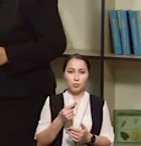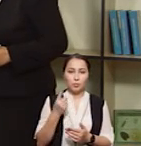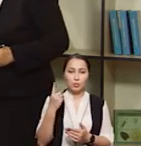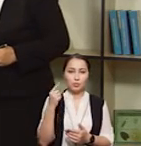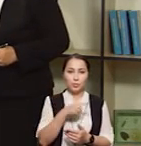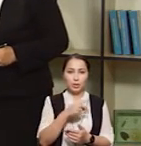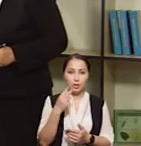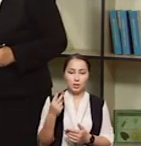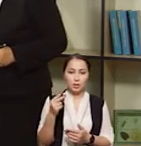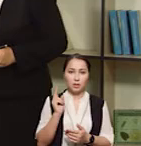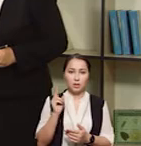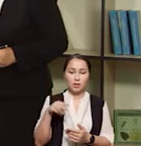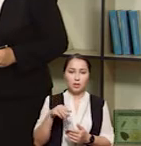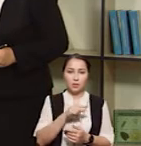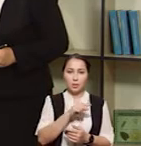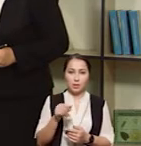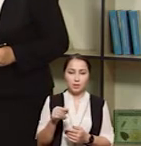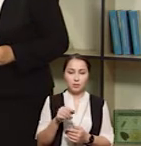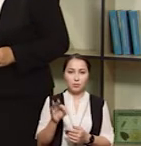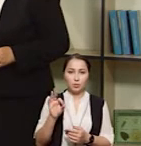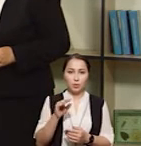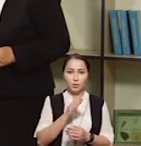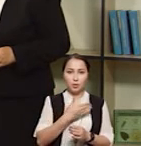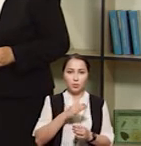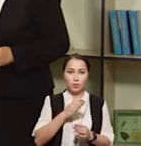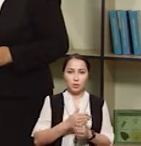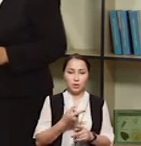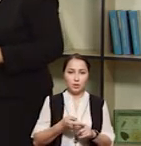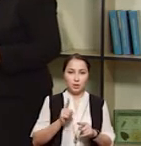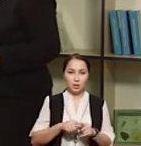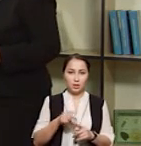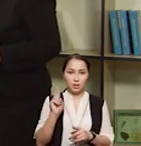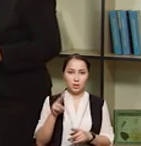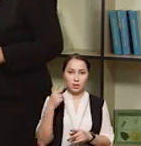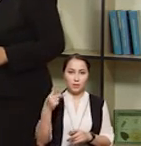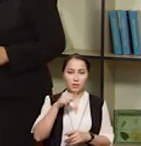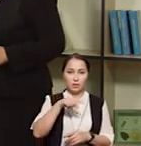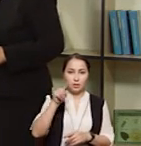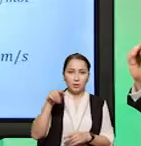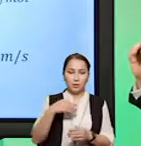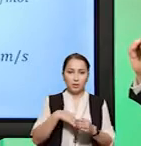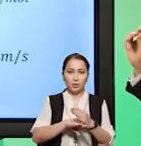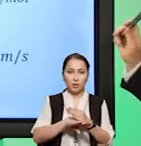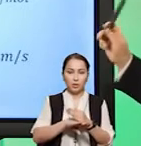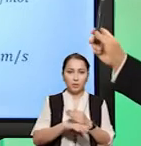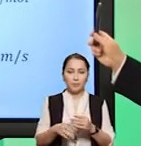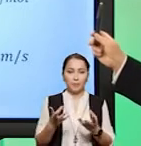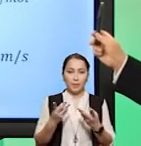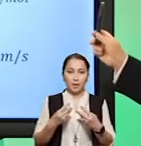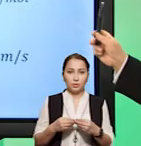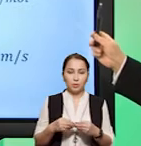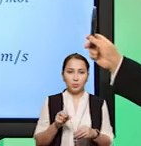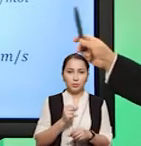0.2 kilogram taqsim molga bo'linadi va bu kvadrat ildizdan chiqariladi.